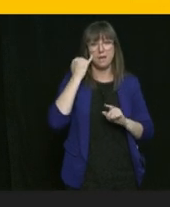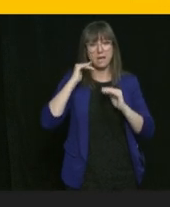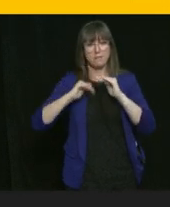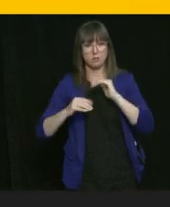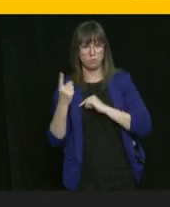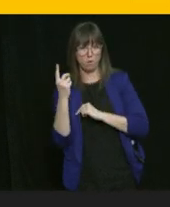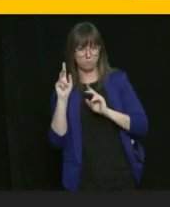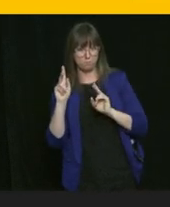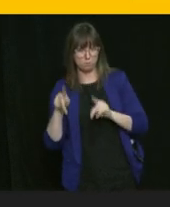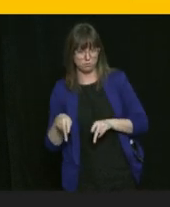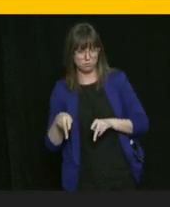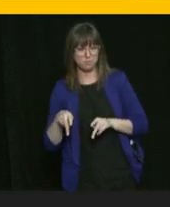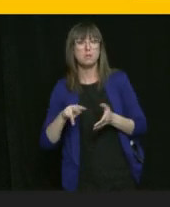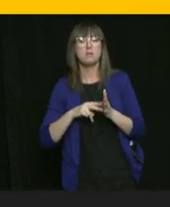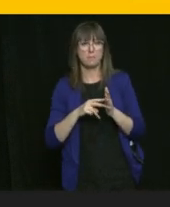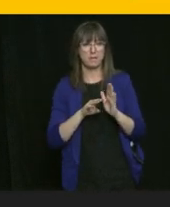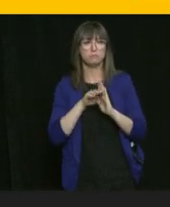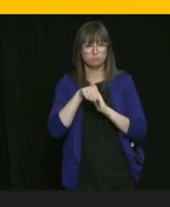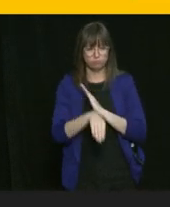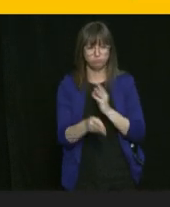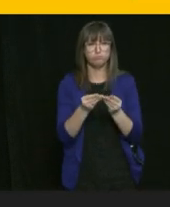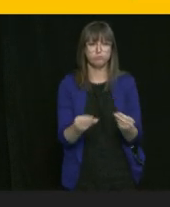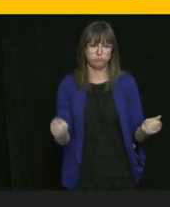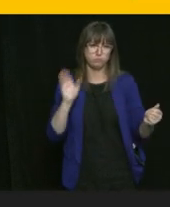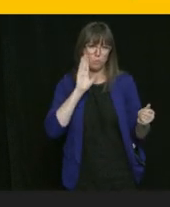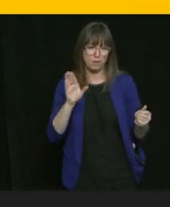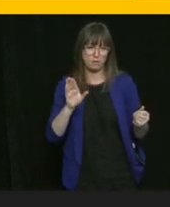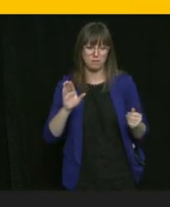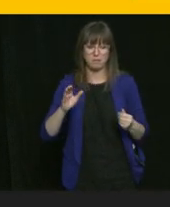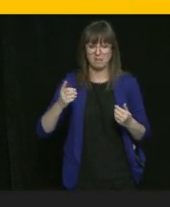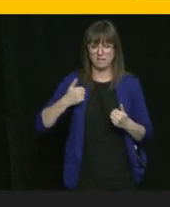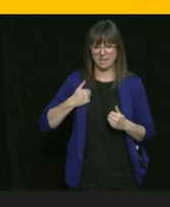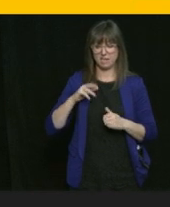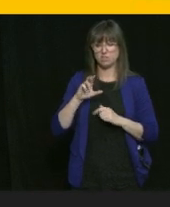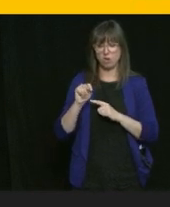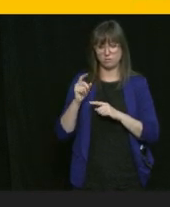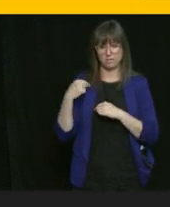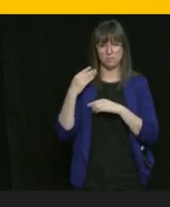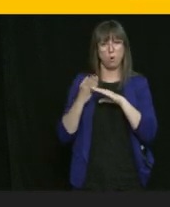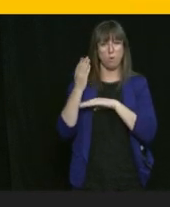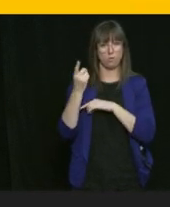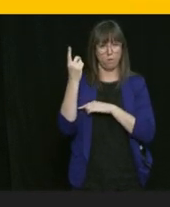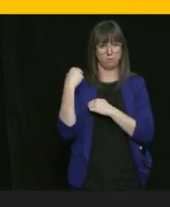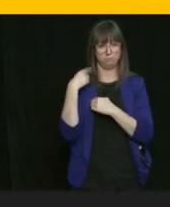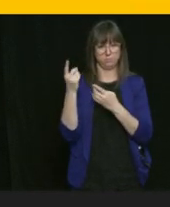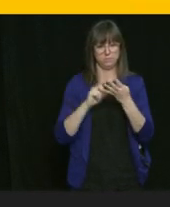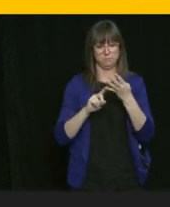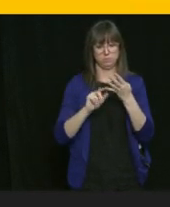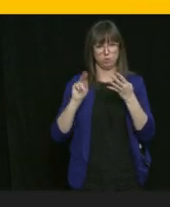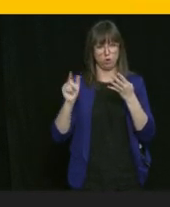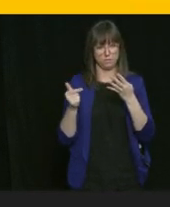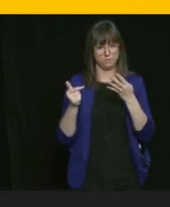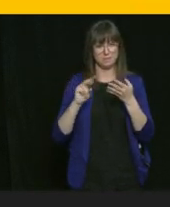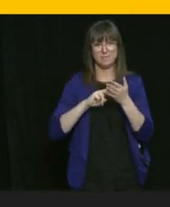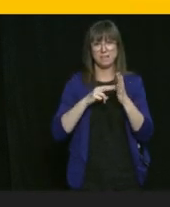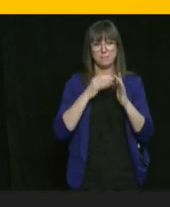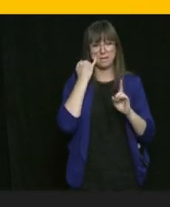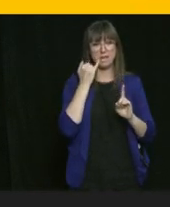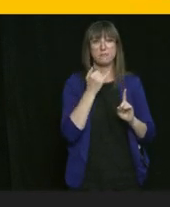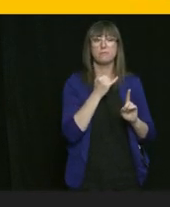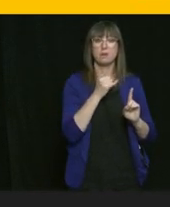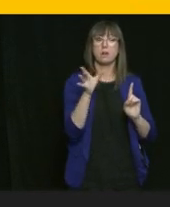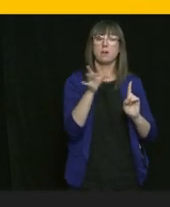the epidemic will die out. Canada's RT has been greater than one since the end of August, meaning that every 100 cases